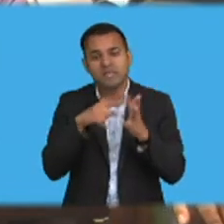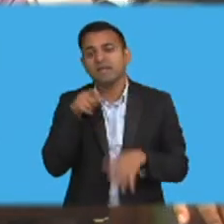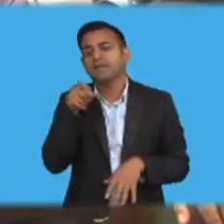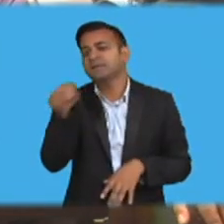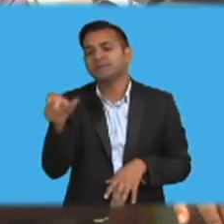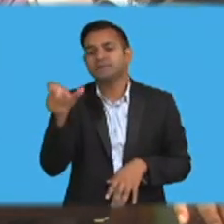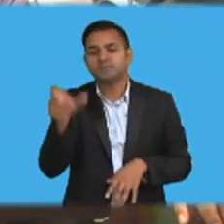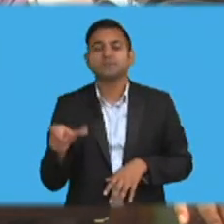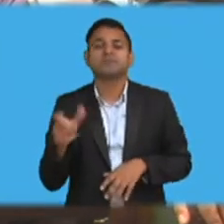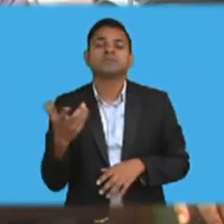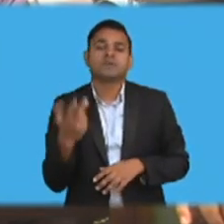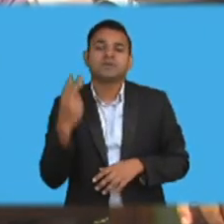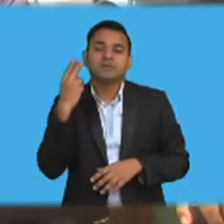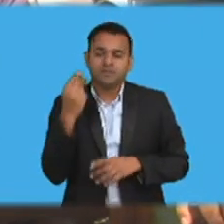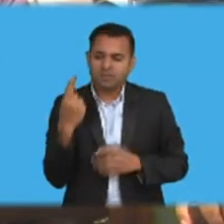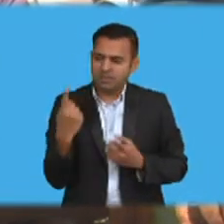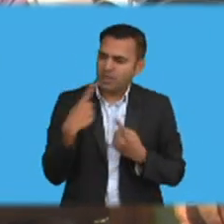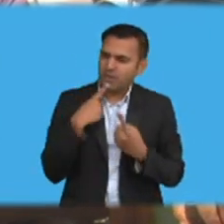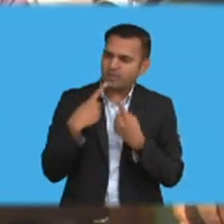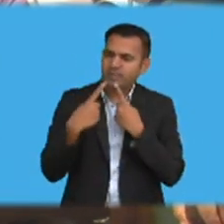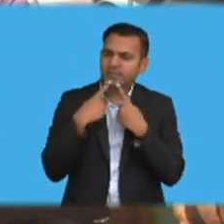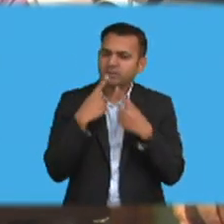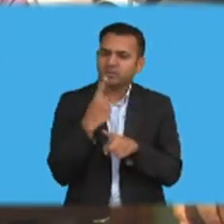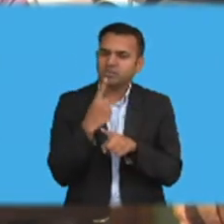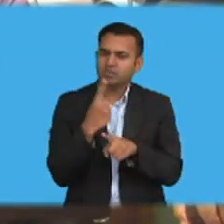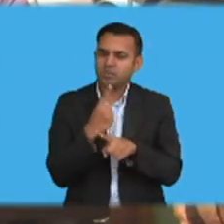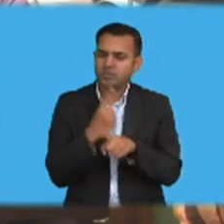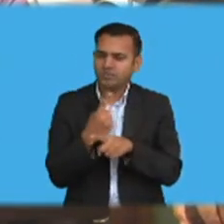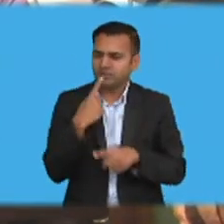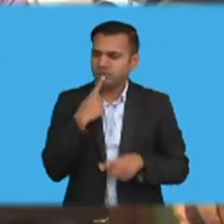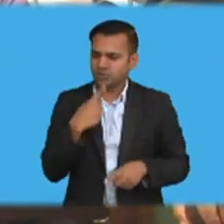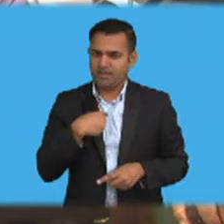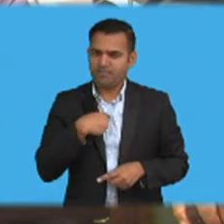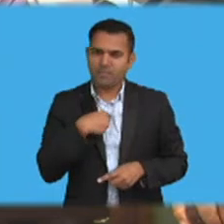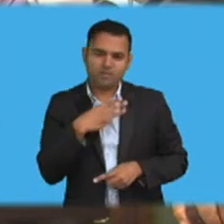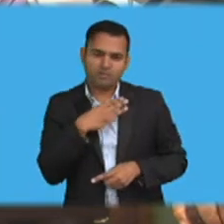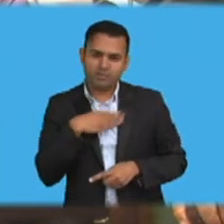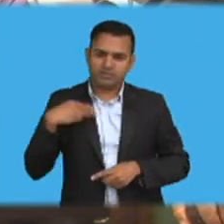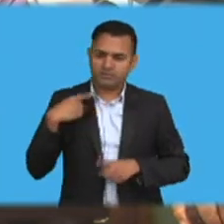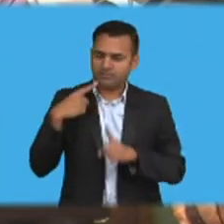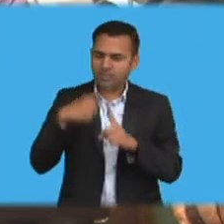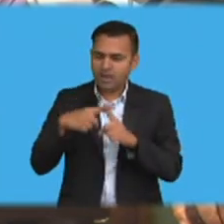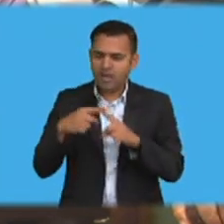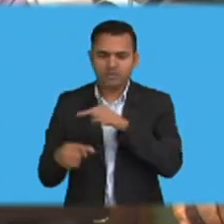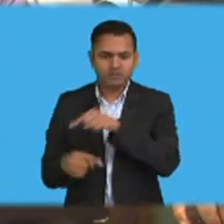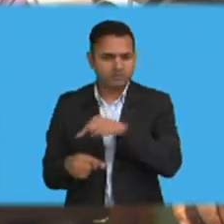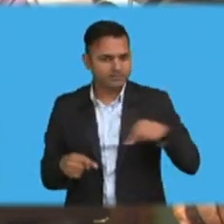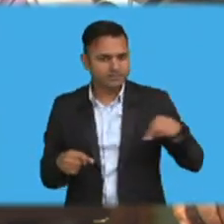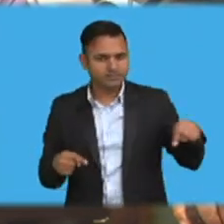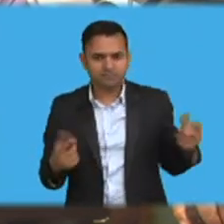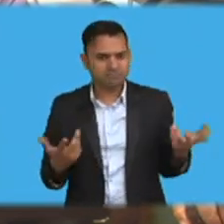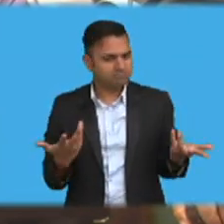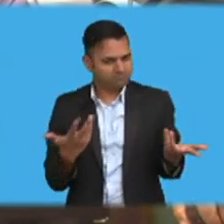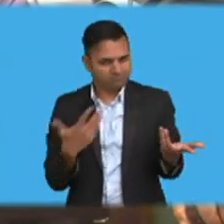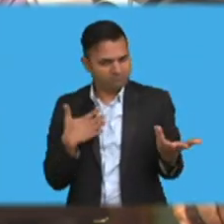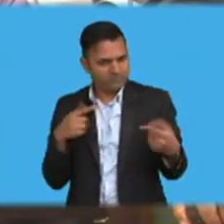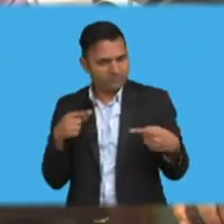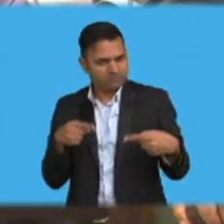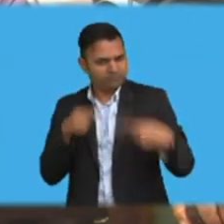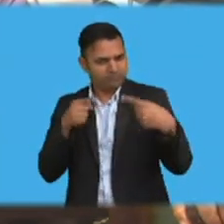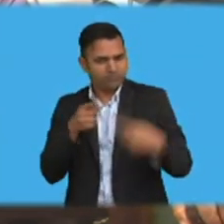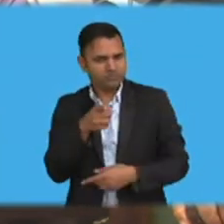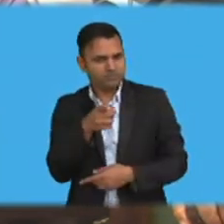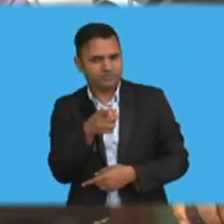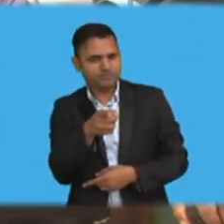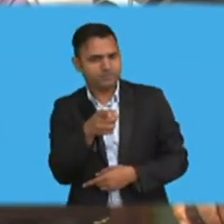effort by my ministry and all concerned stakeholders, I would like to strongly condemn the short-sightedness and